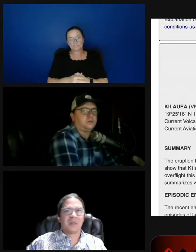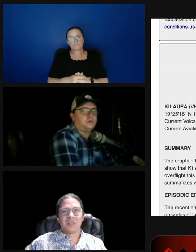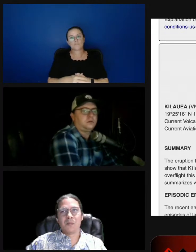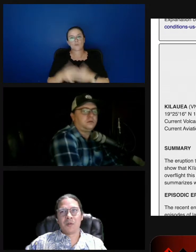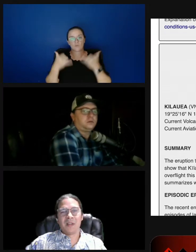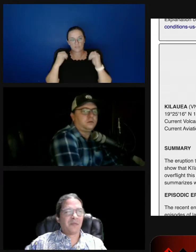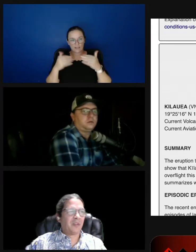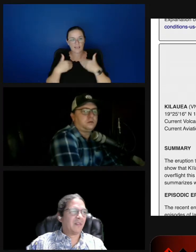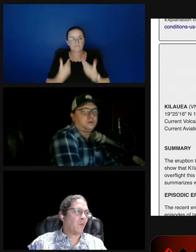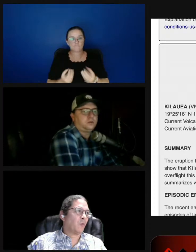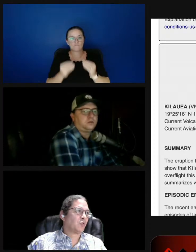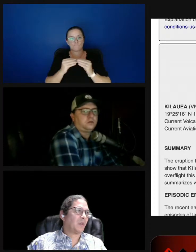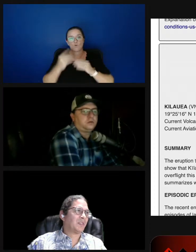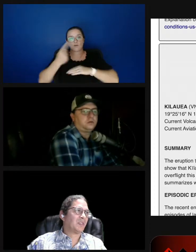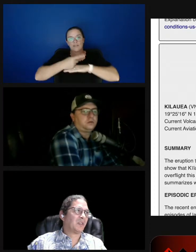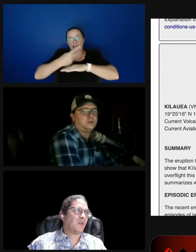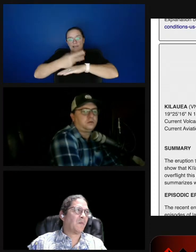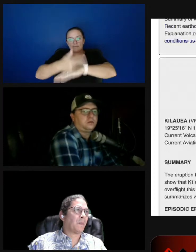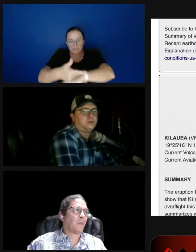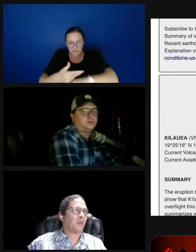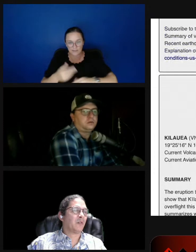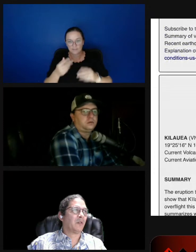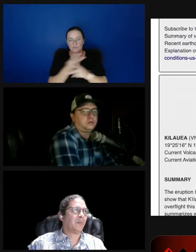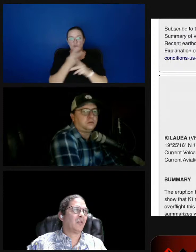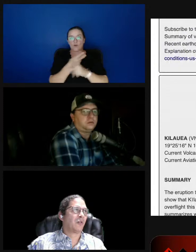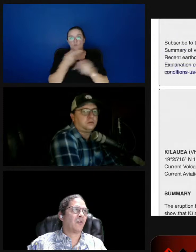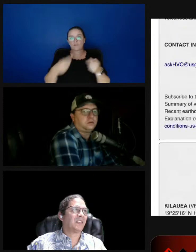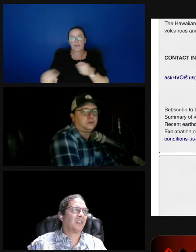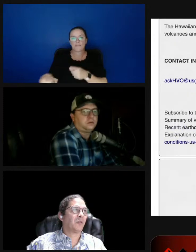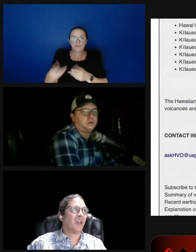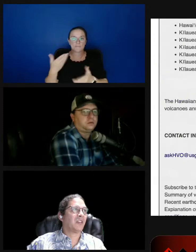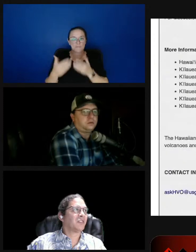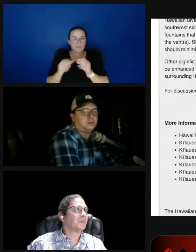some more days to figure out which way this is going to go, whether it'll be